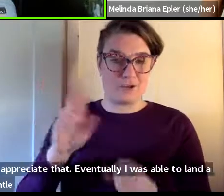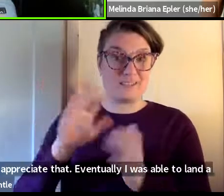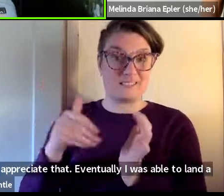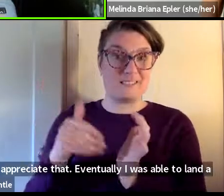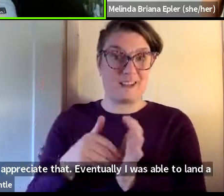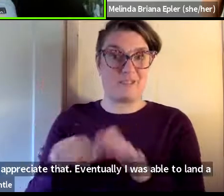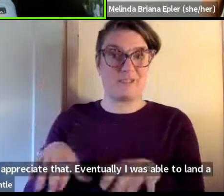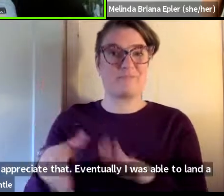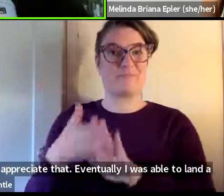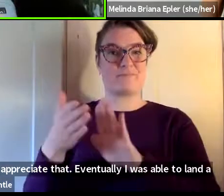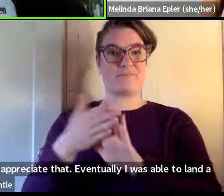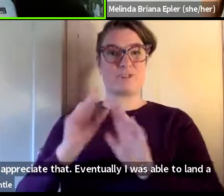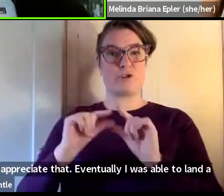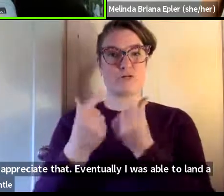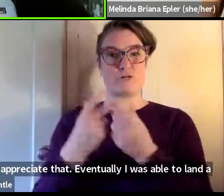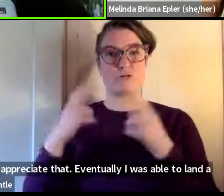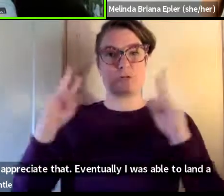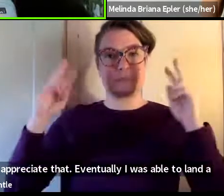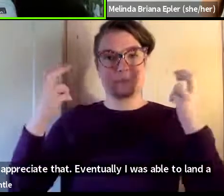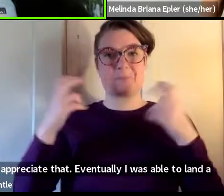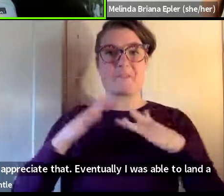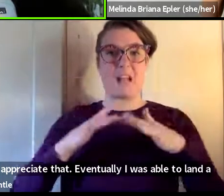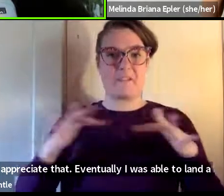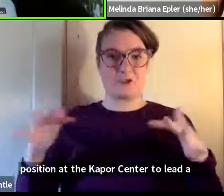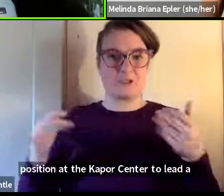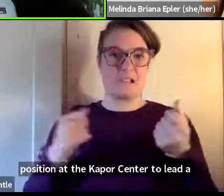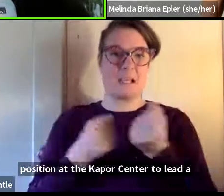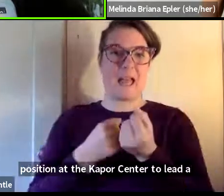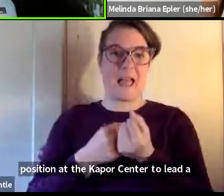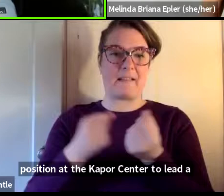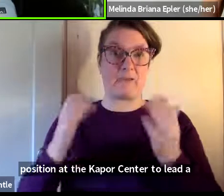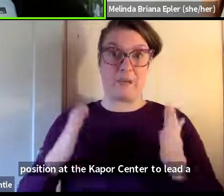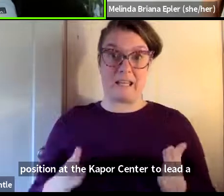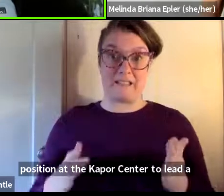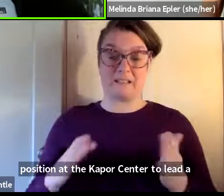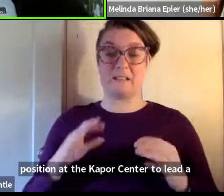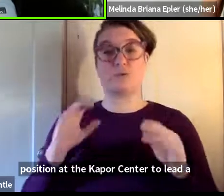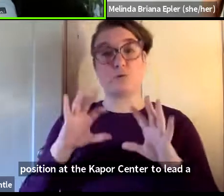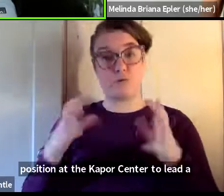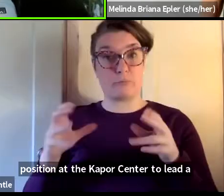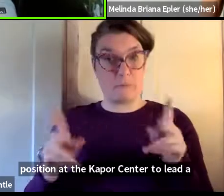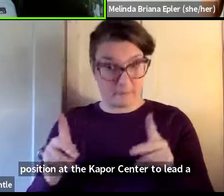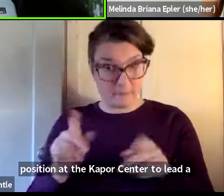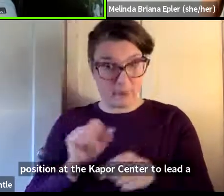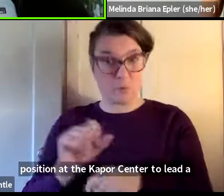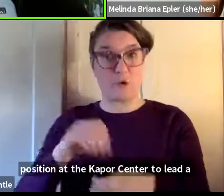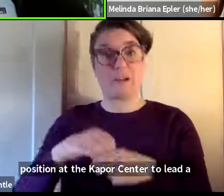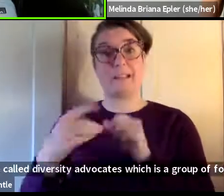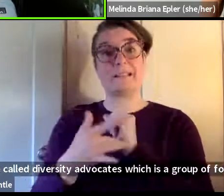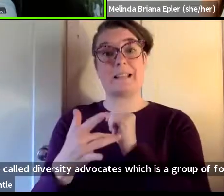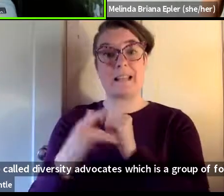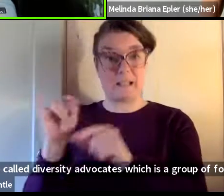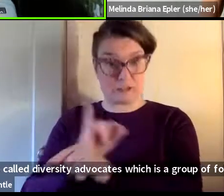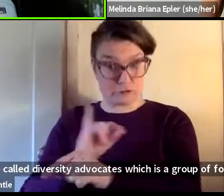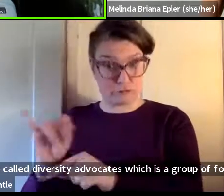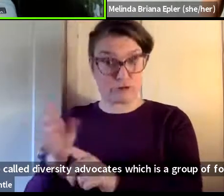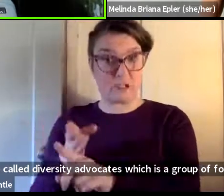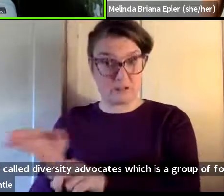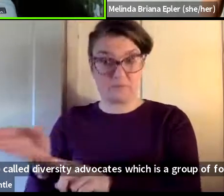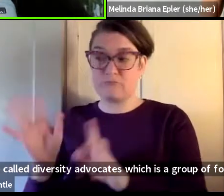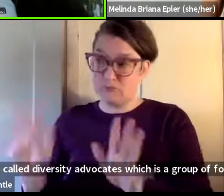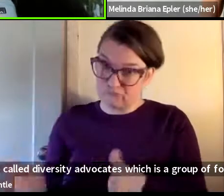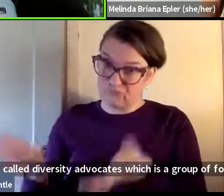called Diversity Advocates, which is a group of folks who are working in the tech industry to advance